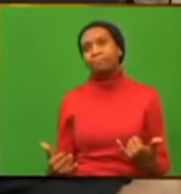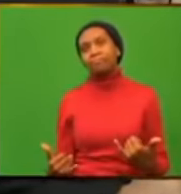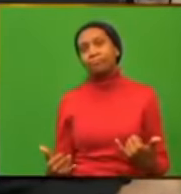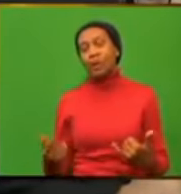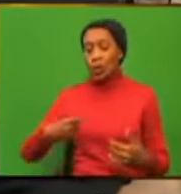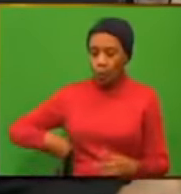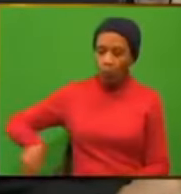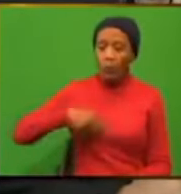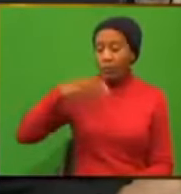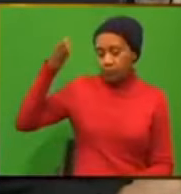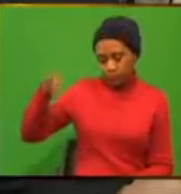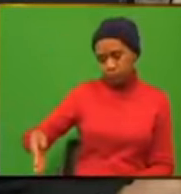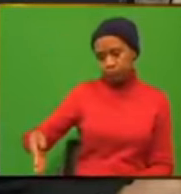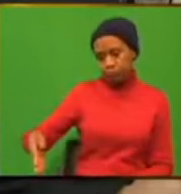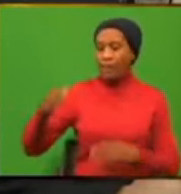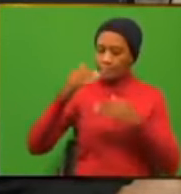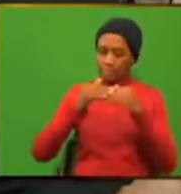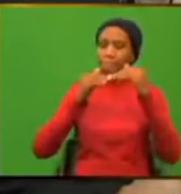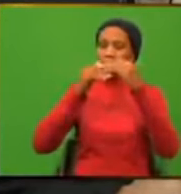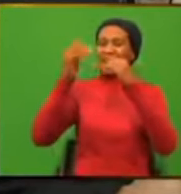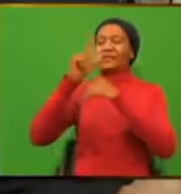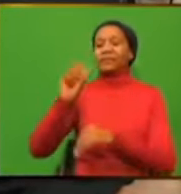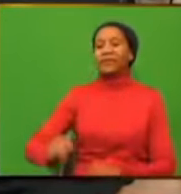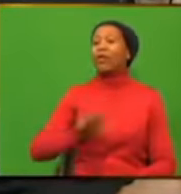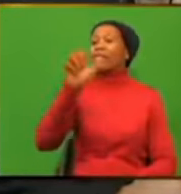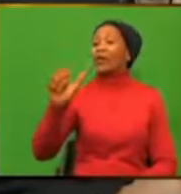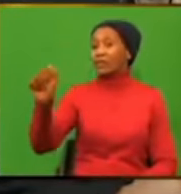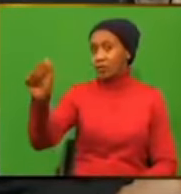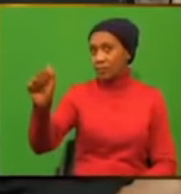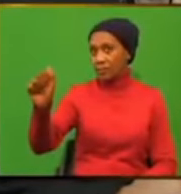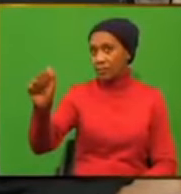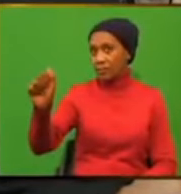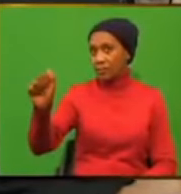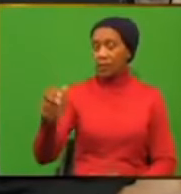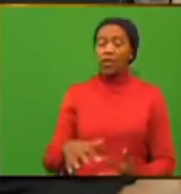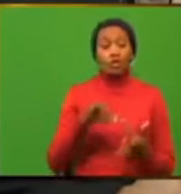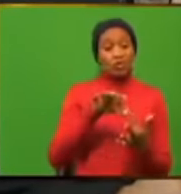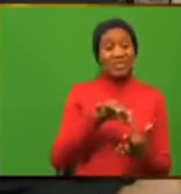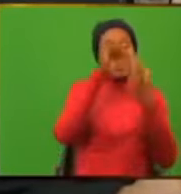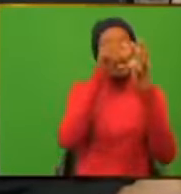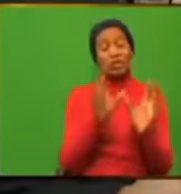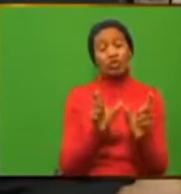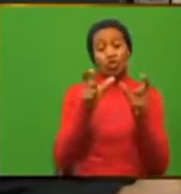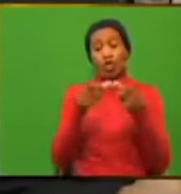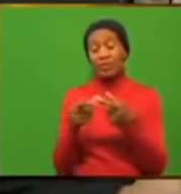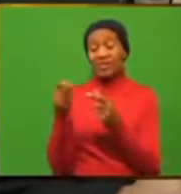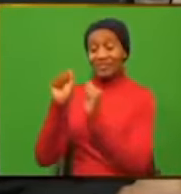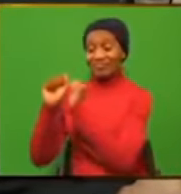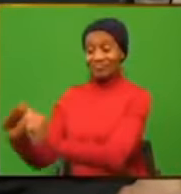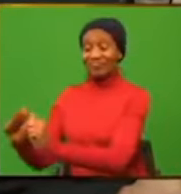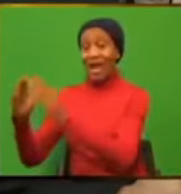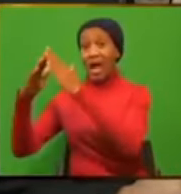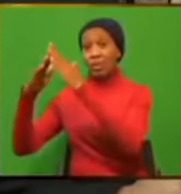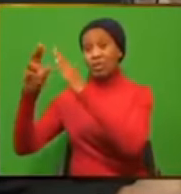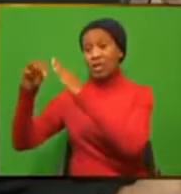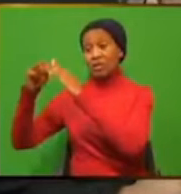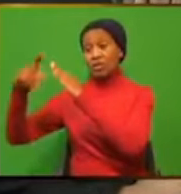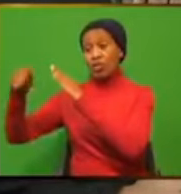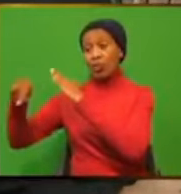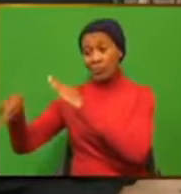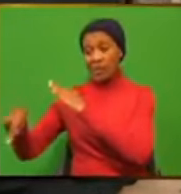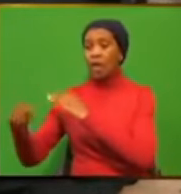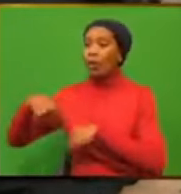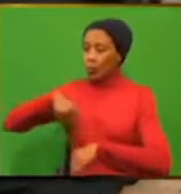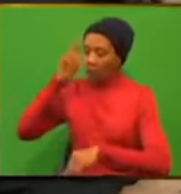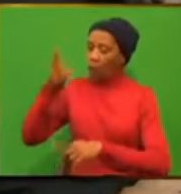We are here to build South Africa. The select committees of the National Council of Provinces will do our